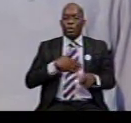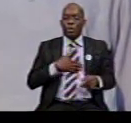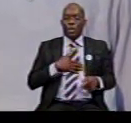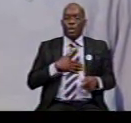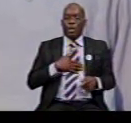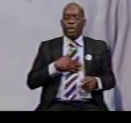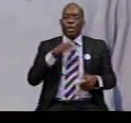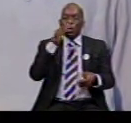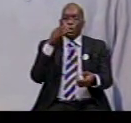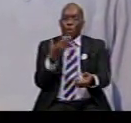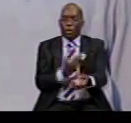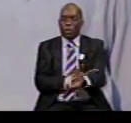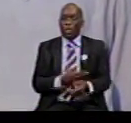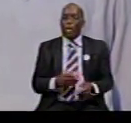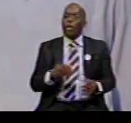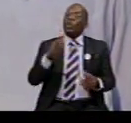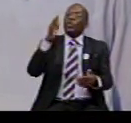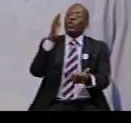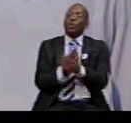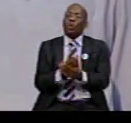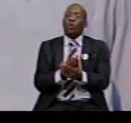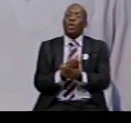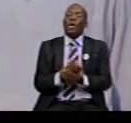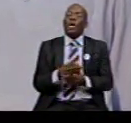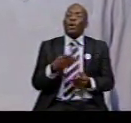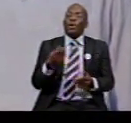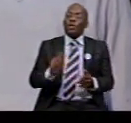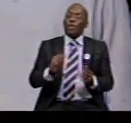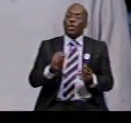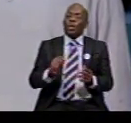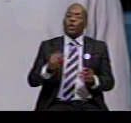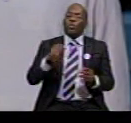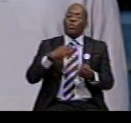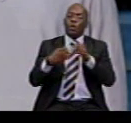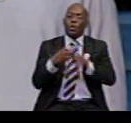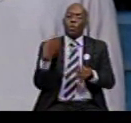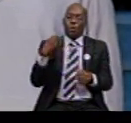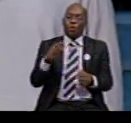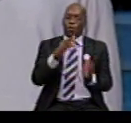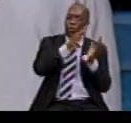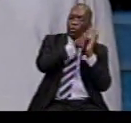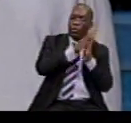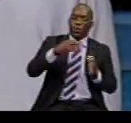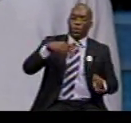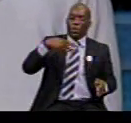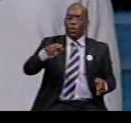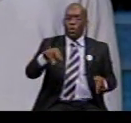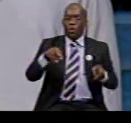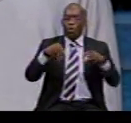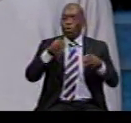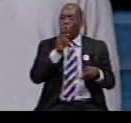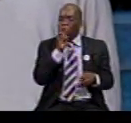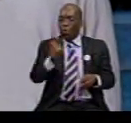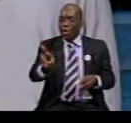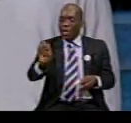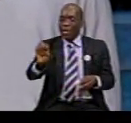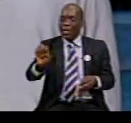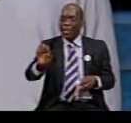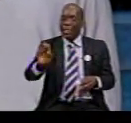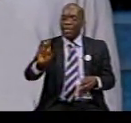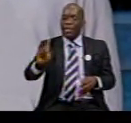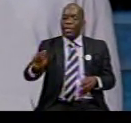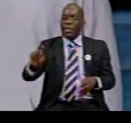e. Mo gbe oruko Olorun ga ni last GCK